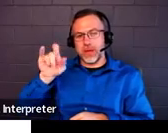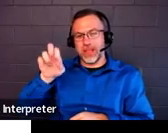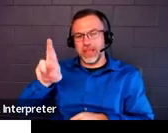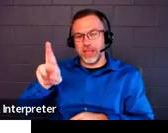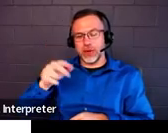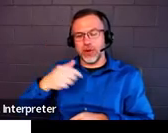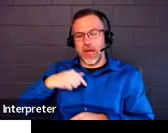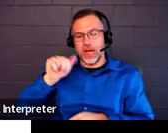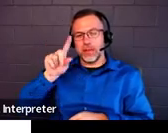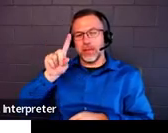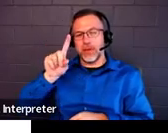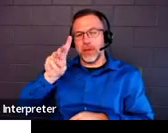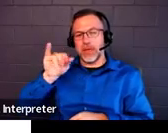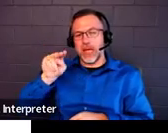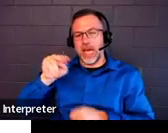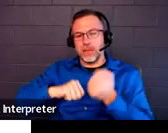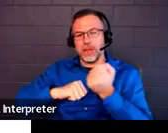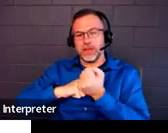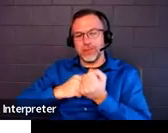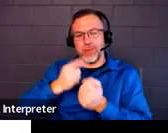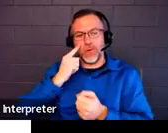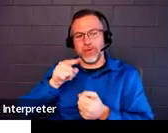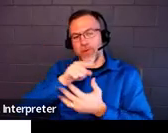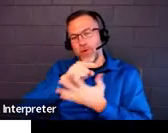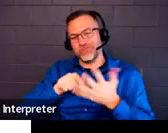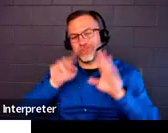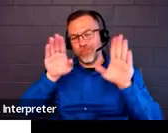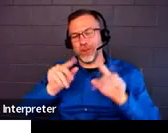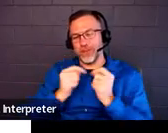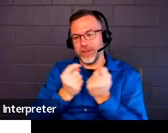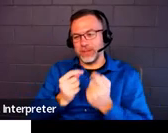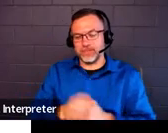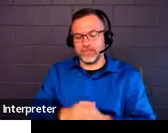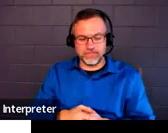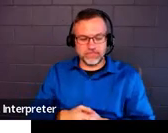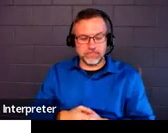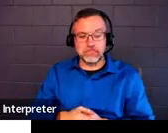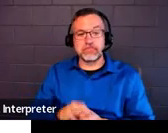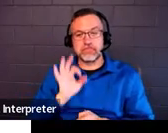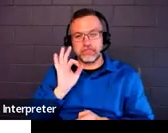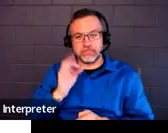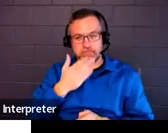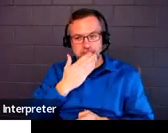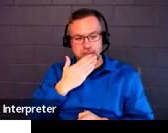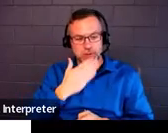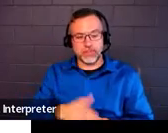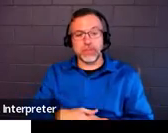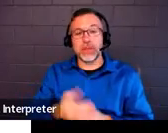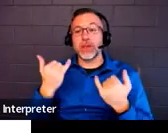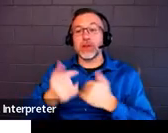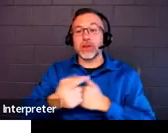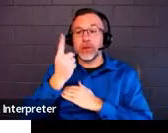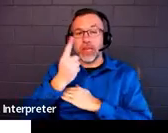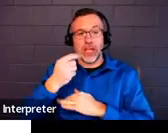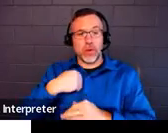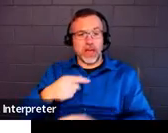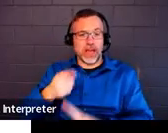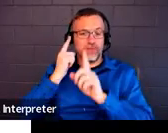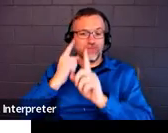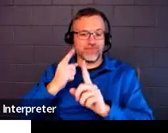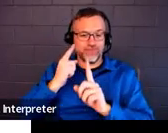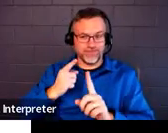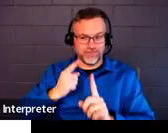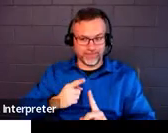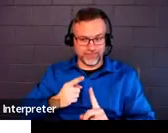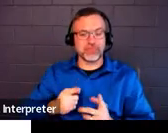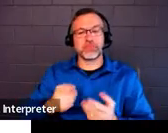team. All right, thank you guys. So today we have some learning objectives. We